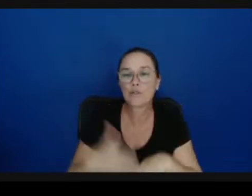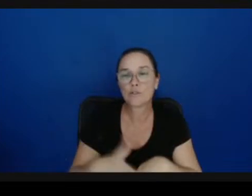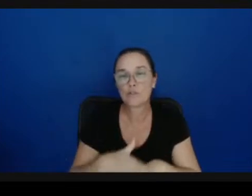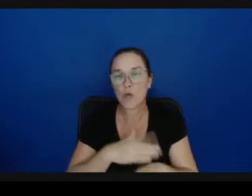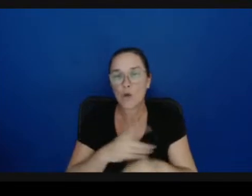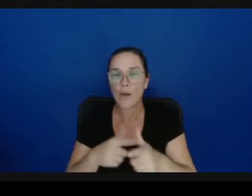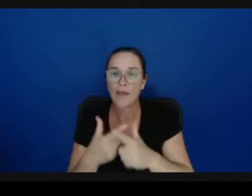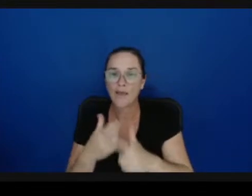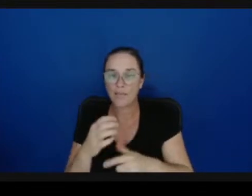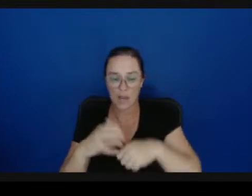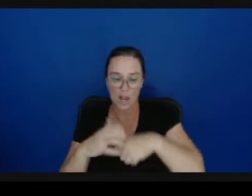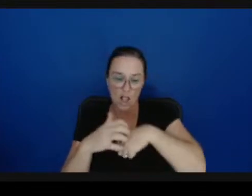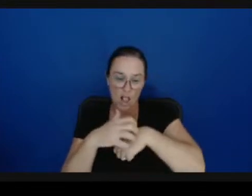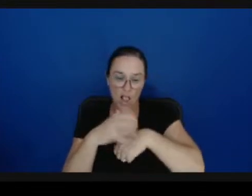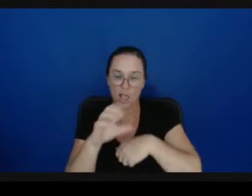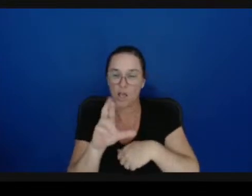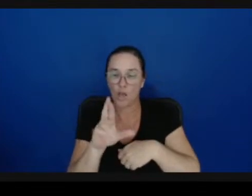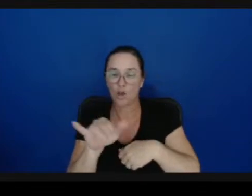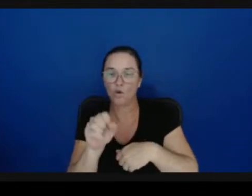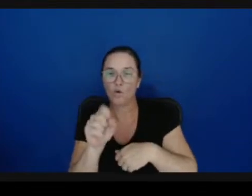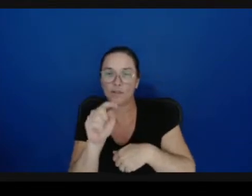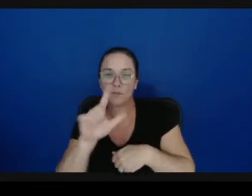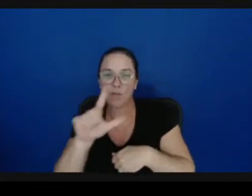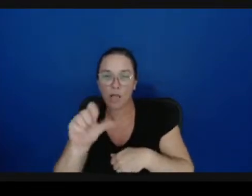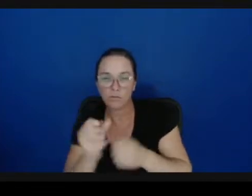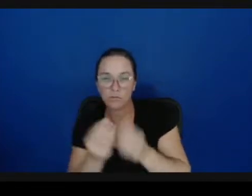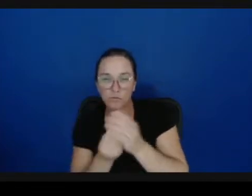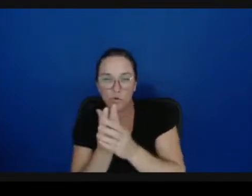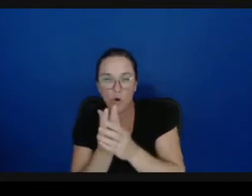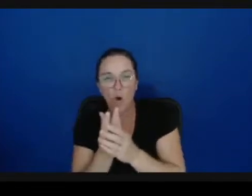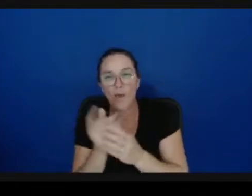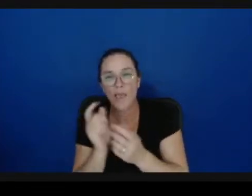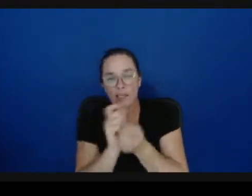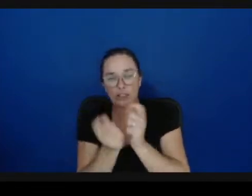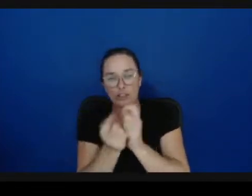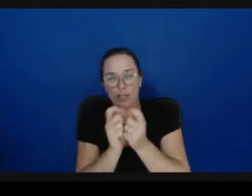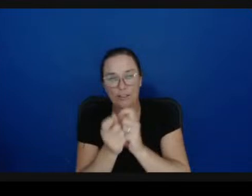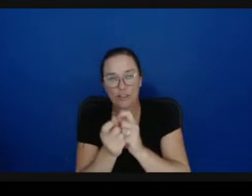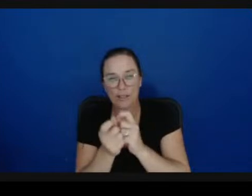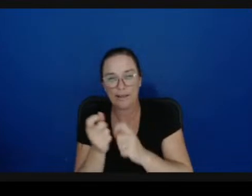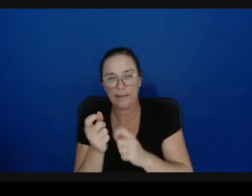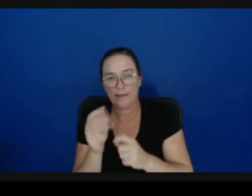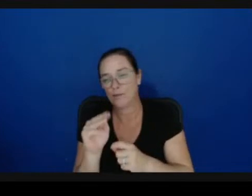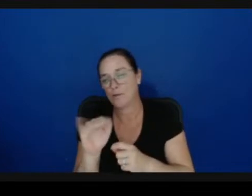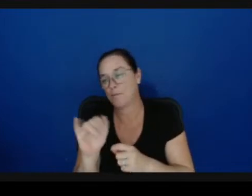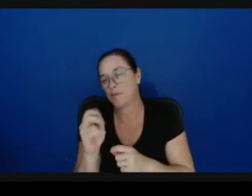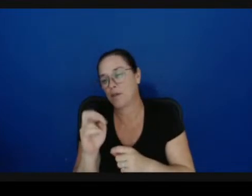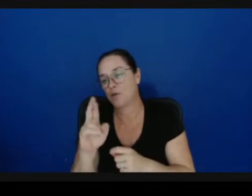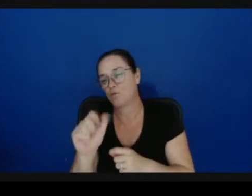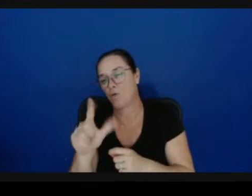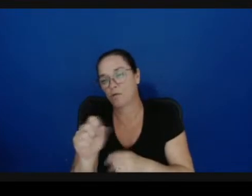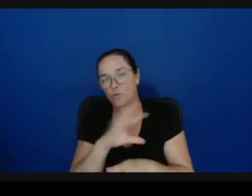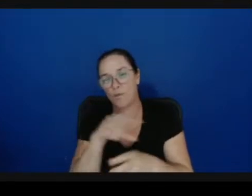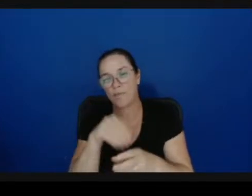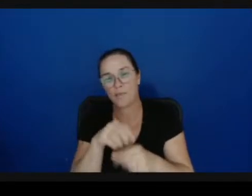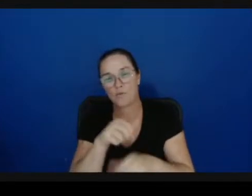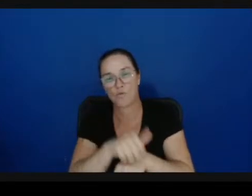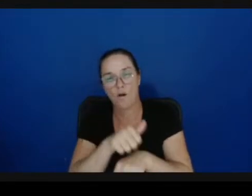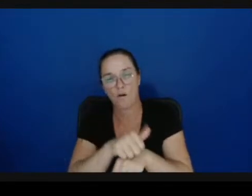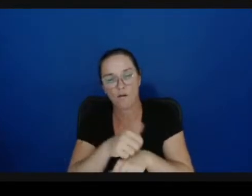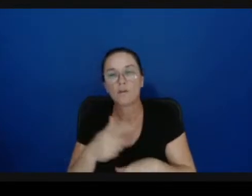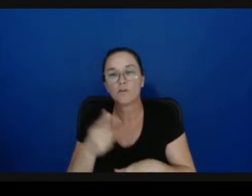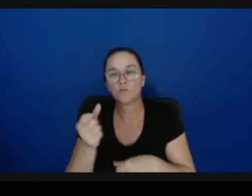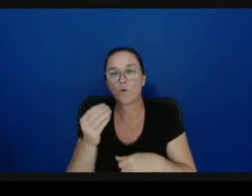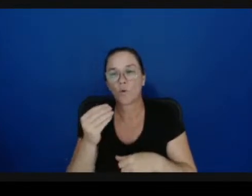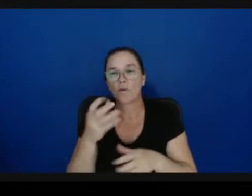start growing and changing the distribution of the minerals within the rock. So that's what they're doing